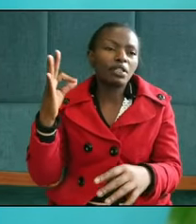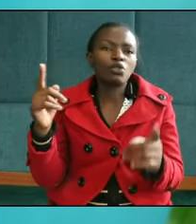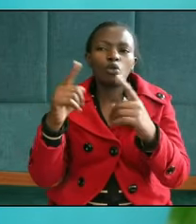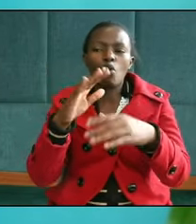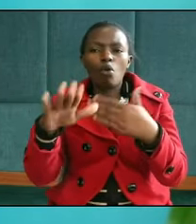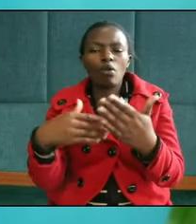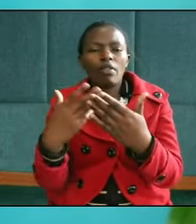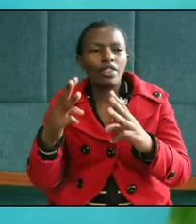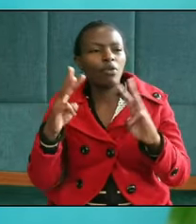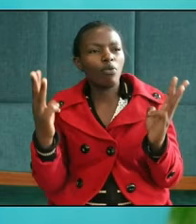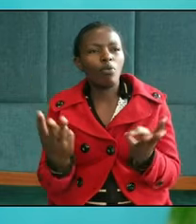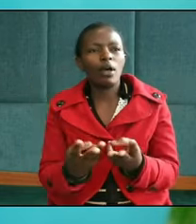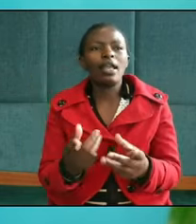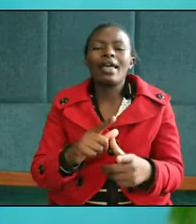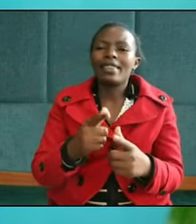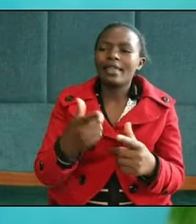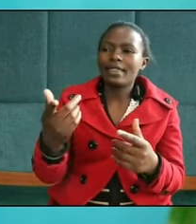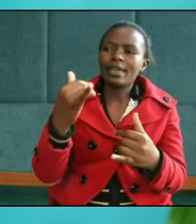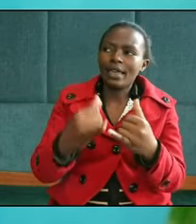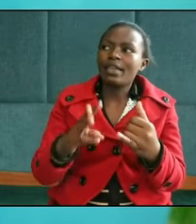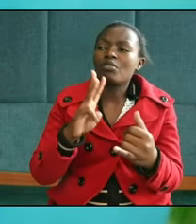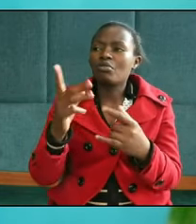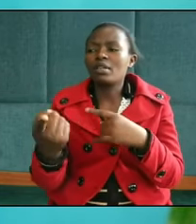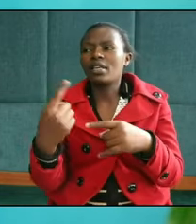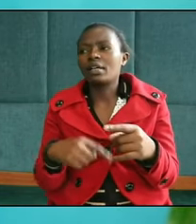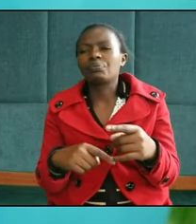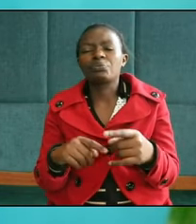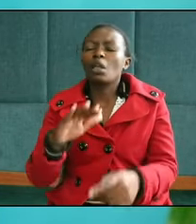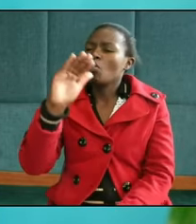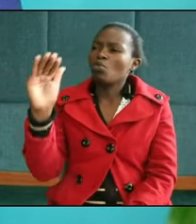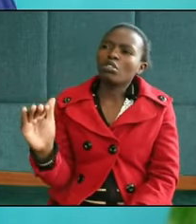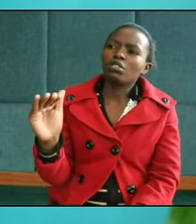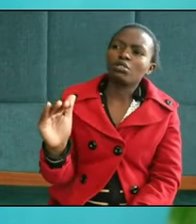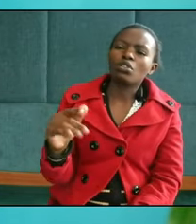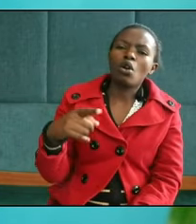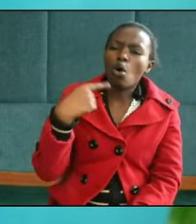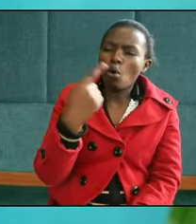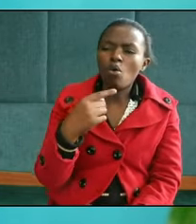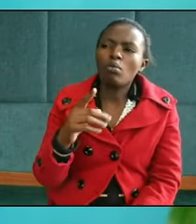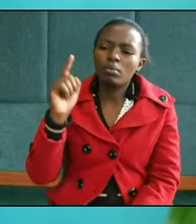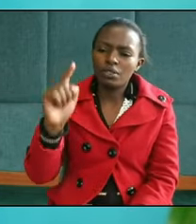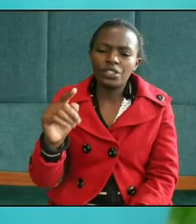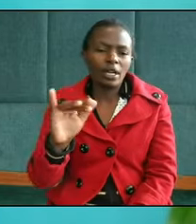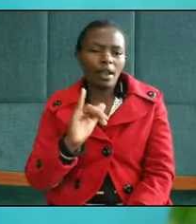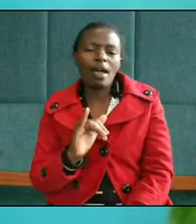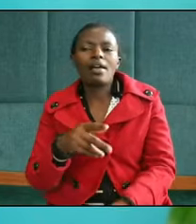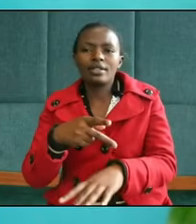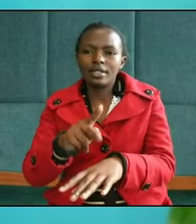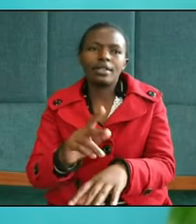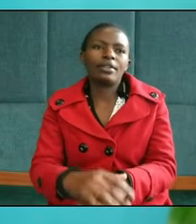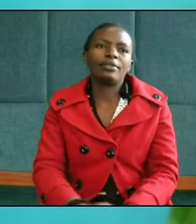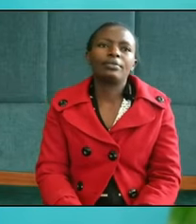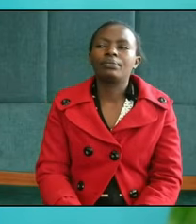all nations, and then the end will come. The question is, whom shall I